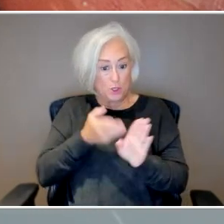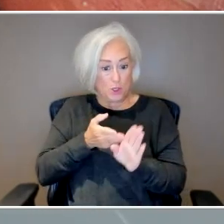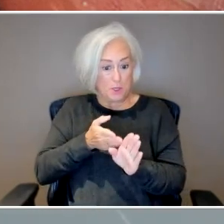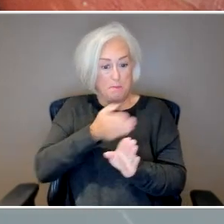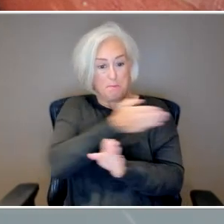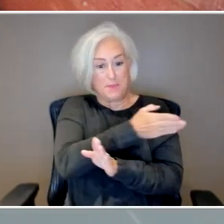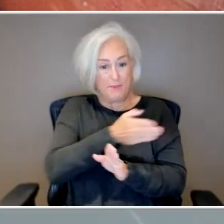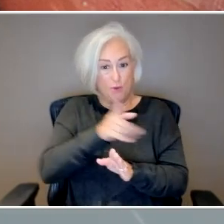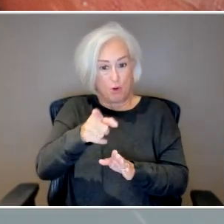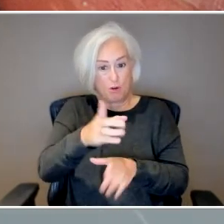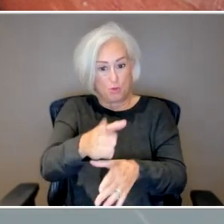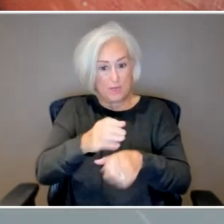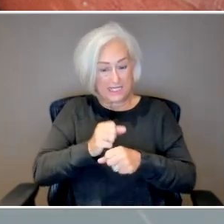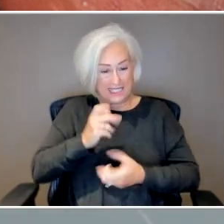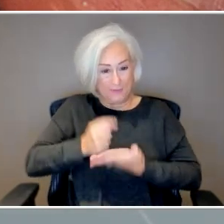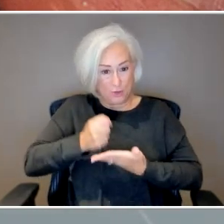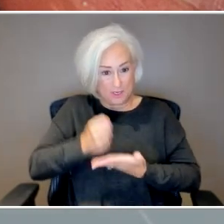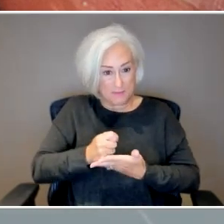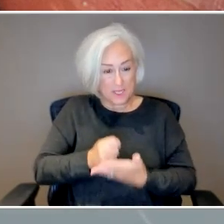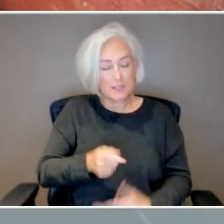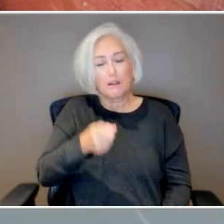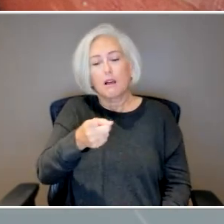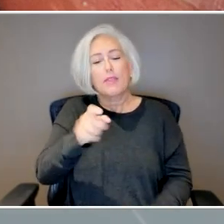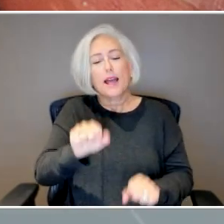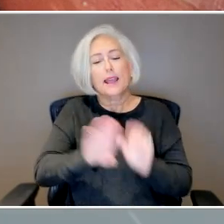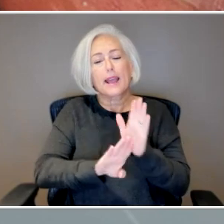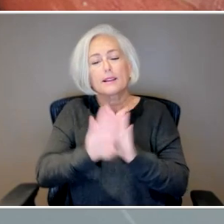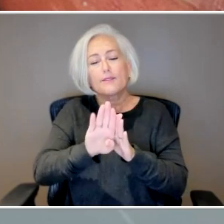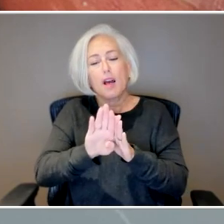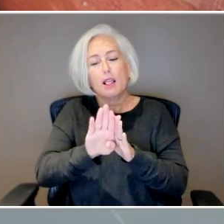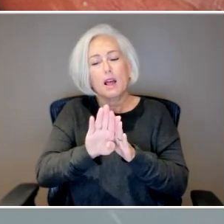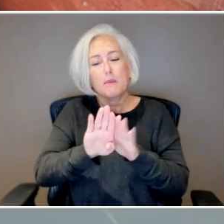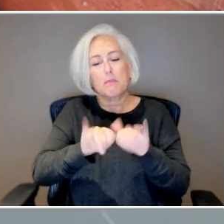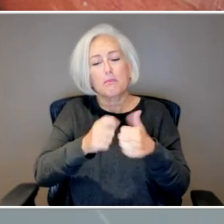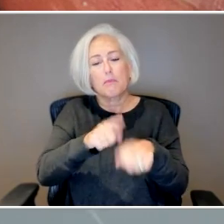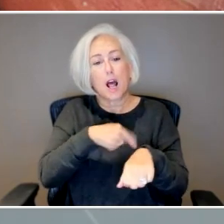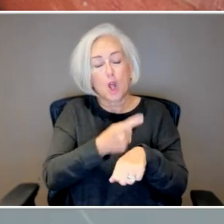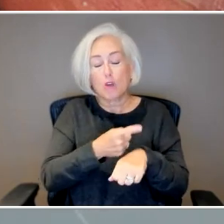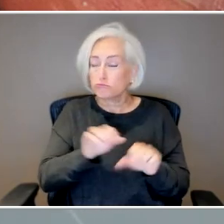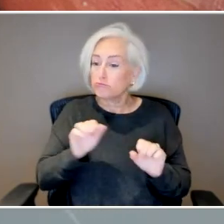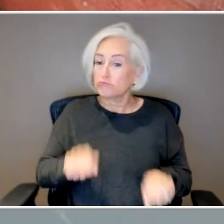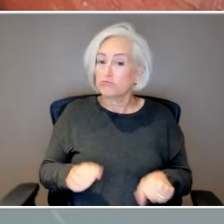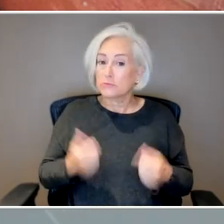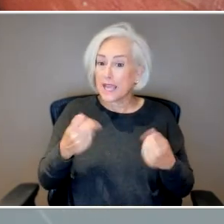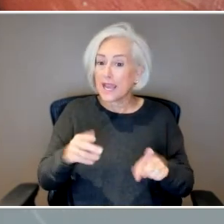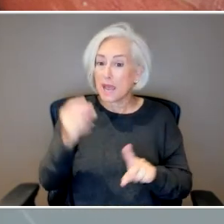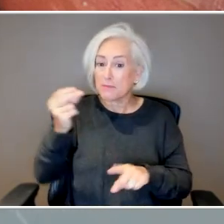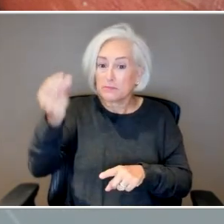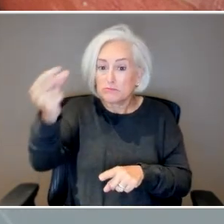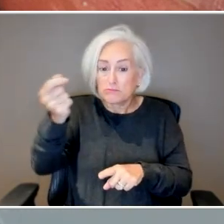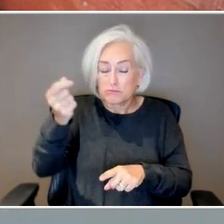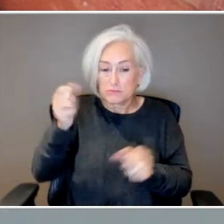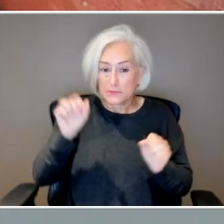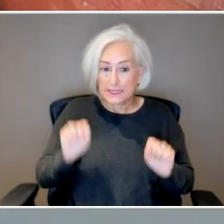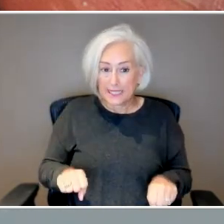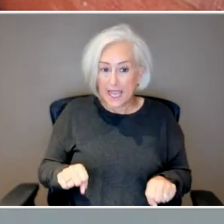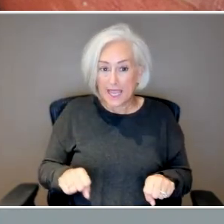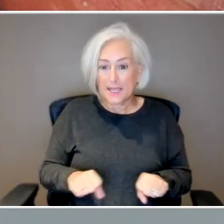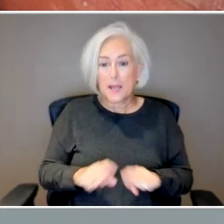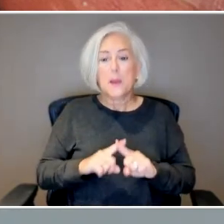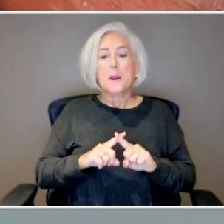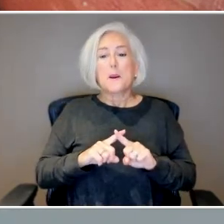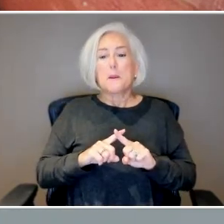over time? So it can happen actually really suddenly, but you can see actually some